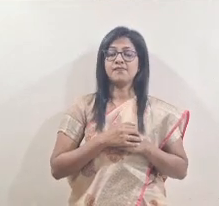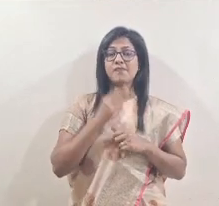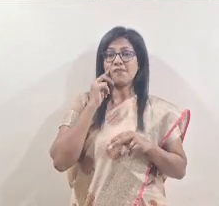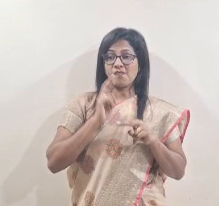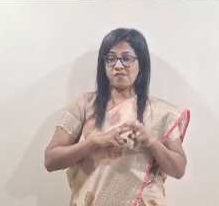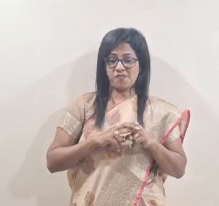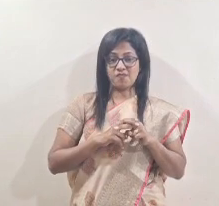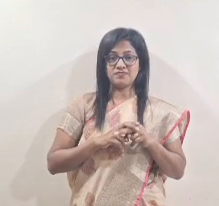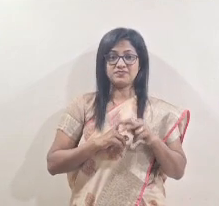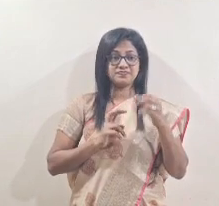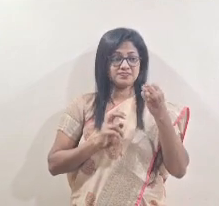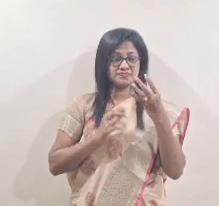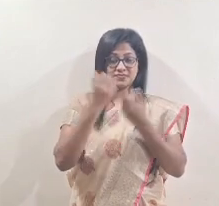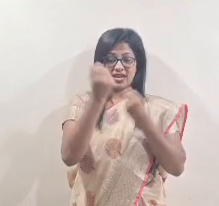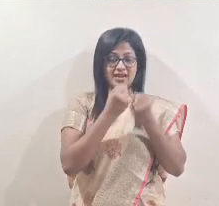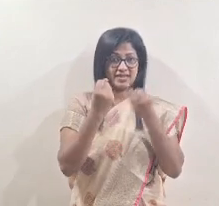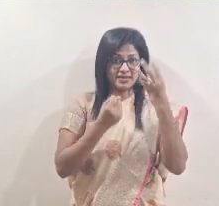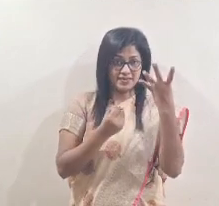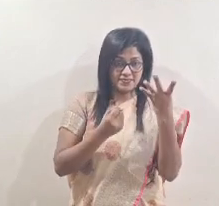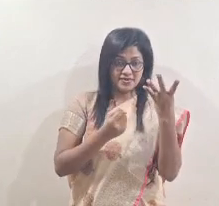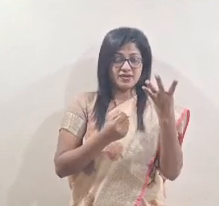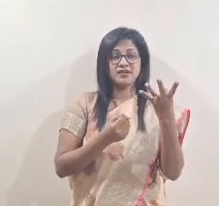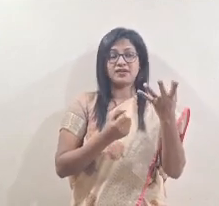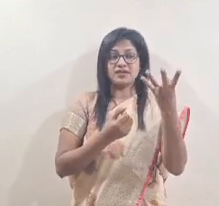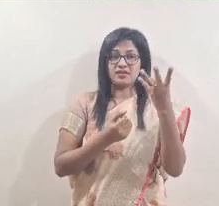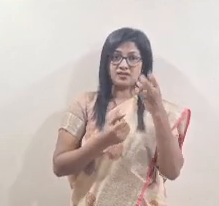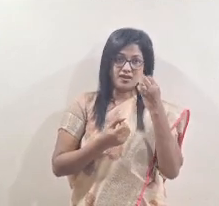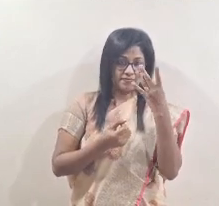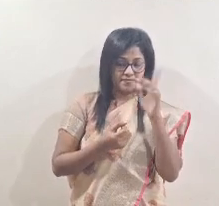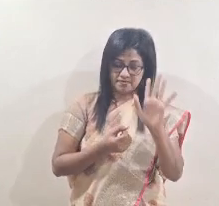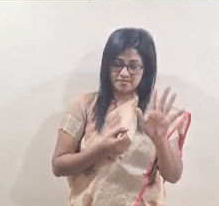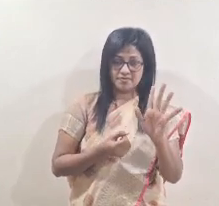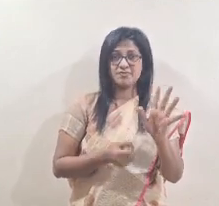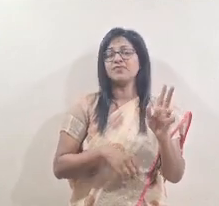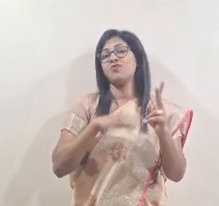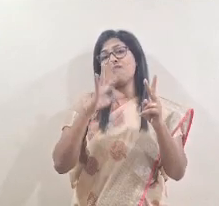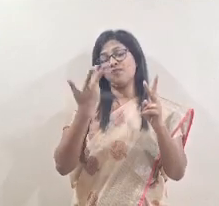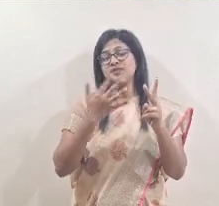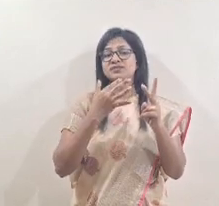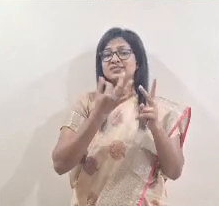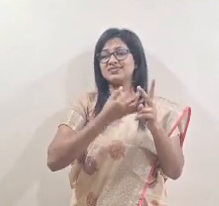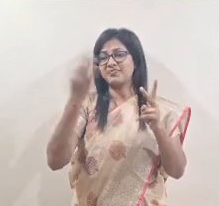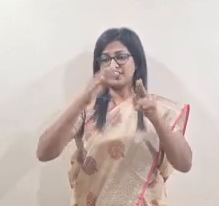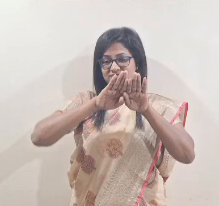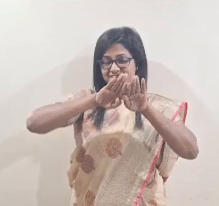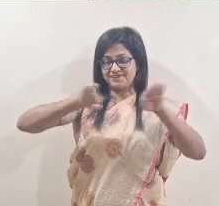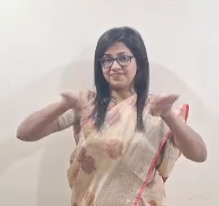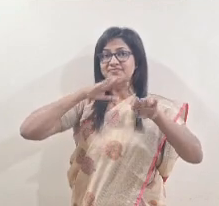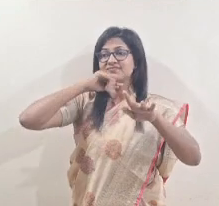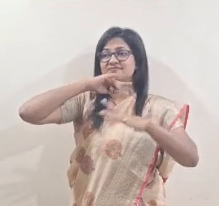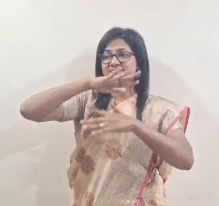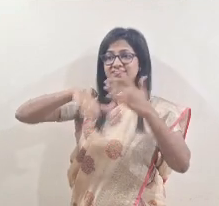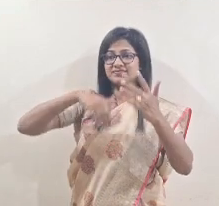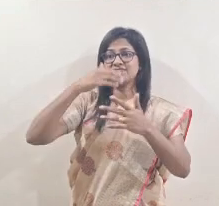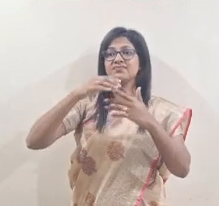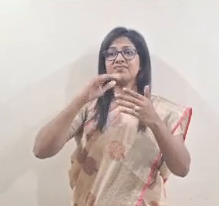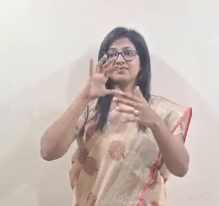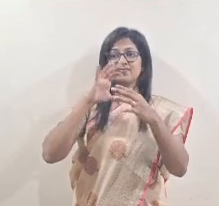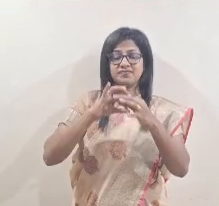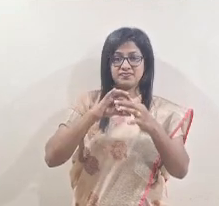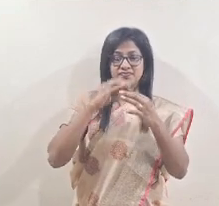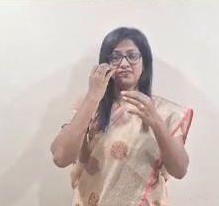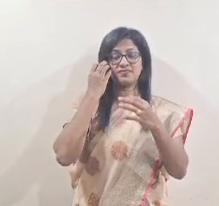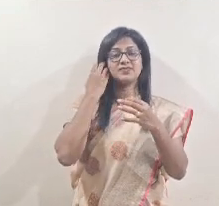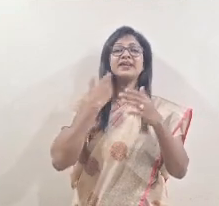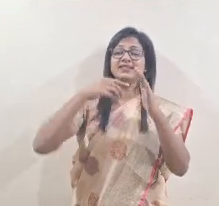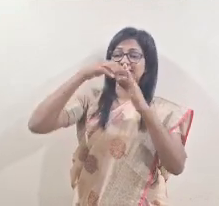if I just count the number of vehicles in a grid, or else if I do a special disaggregation of emissions based on road density, so